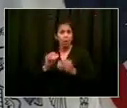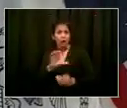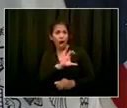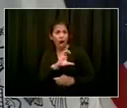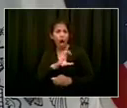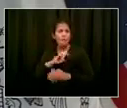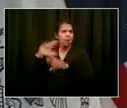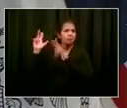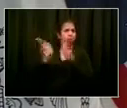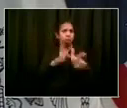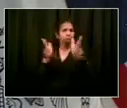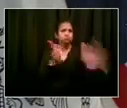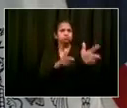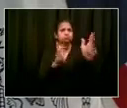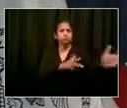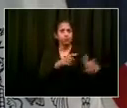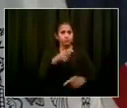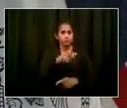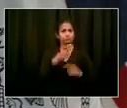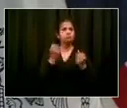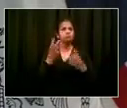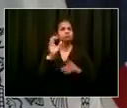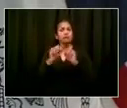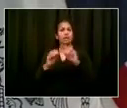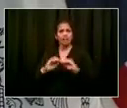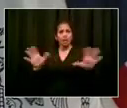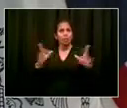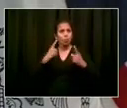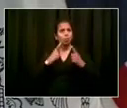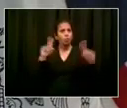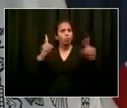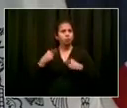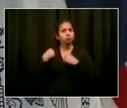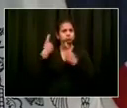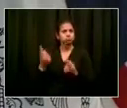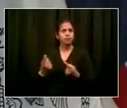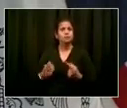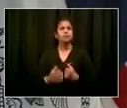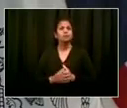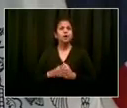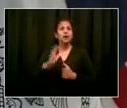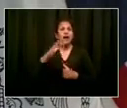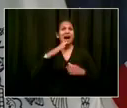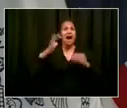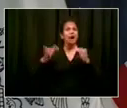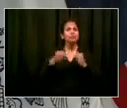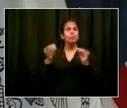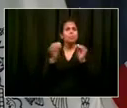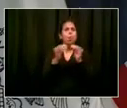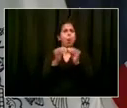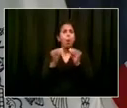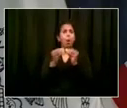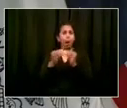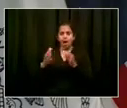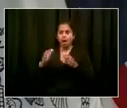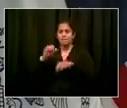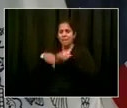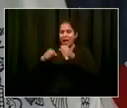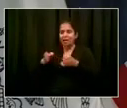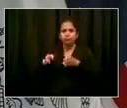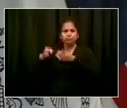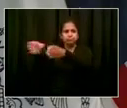as we've expanded bike lanes, giving more and safer options. And the restructuring